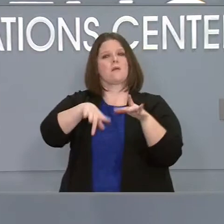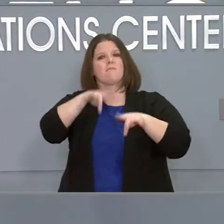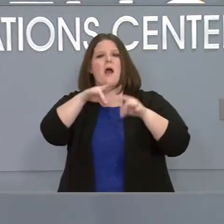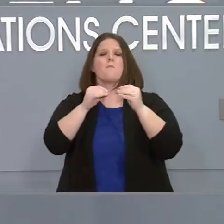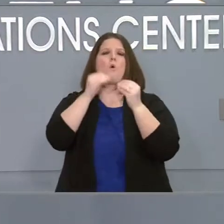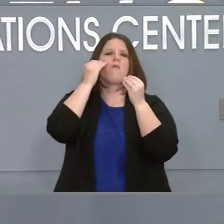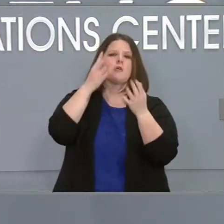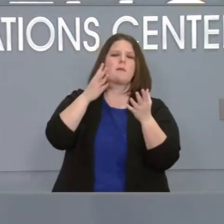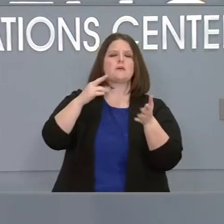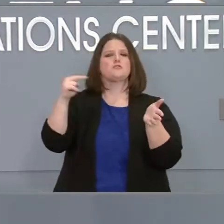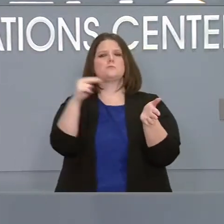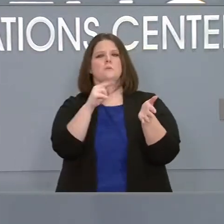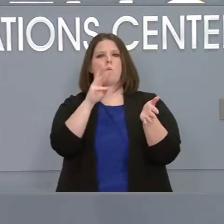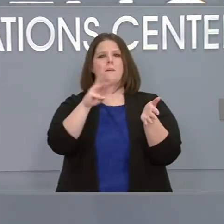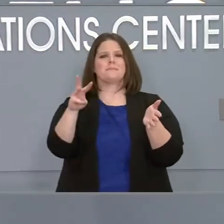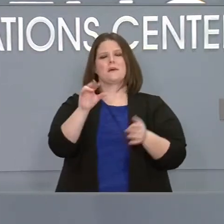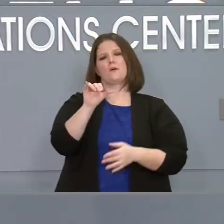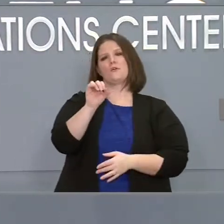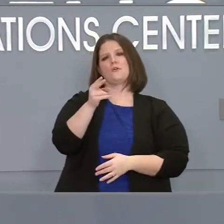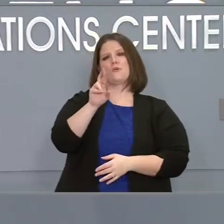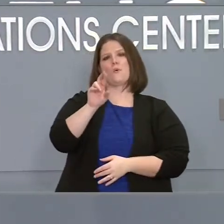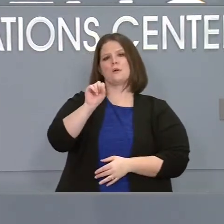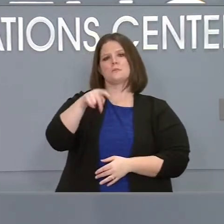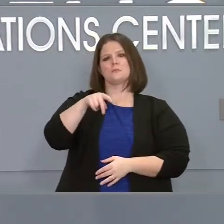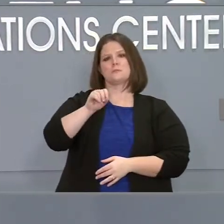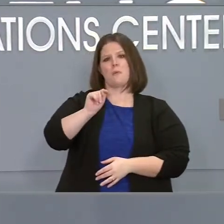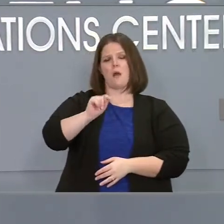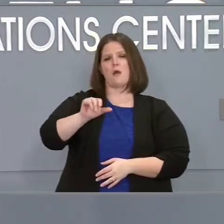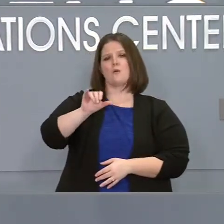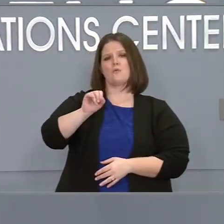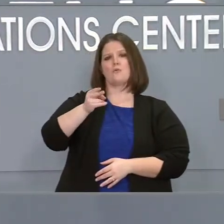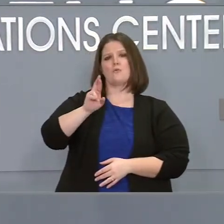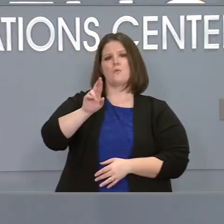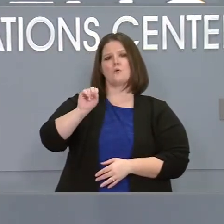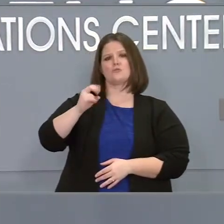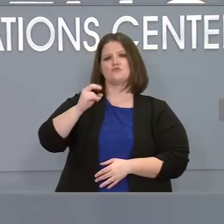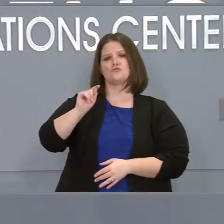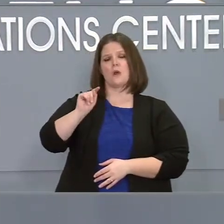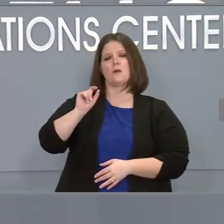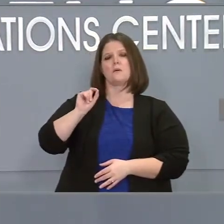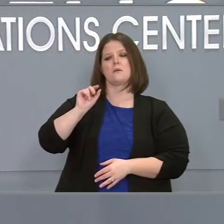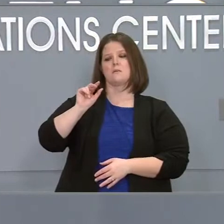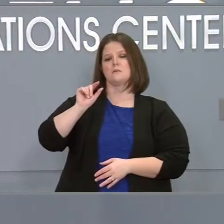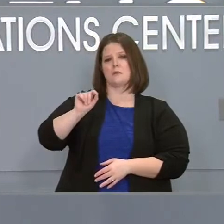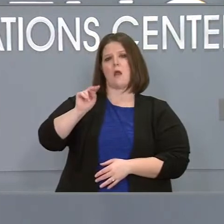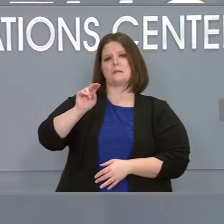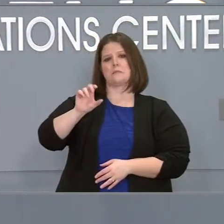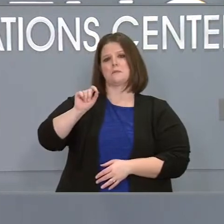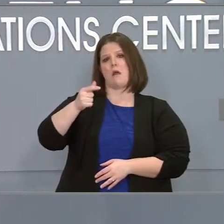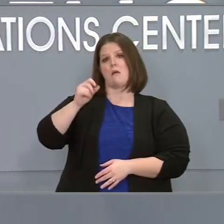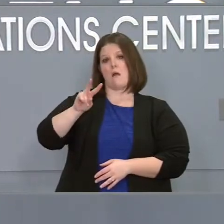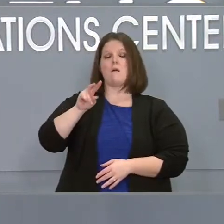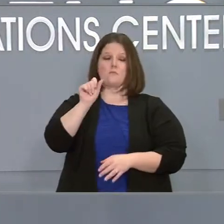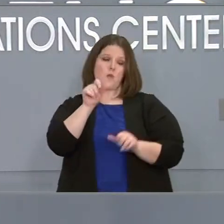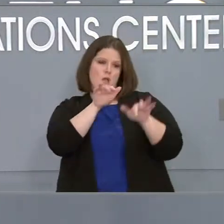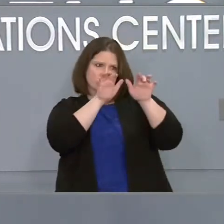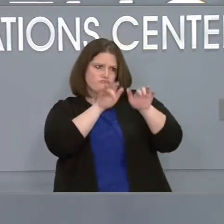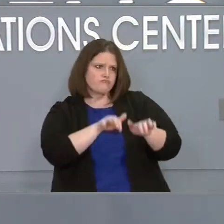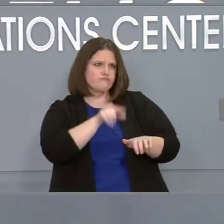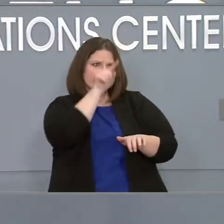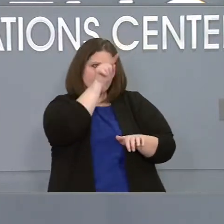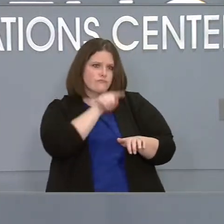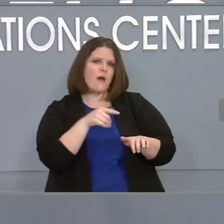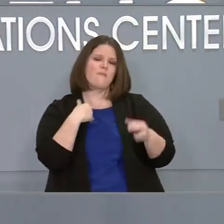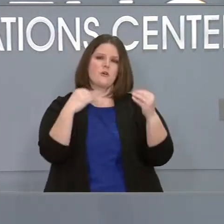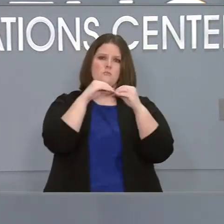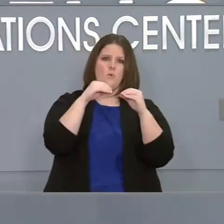yourshot.nc.gov. But that is ongoing work to make sure that we are focusing on health equity as we go forward. But I'm very grateful